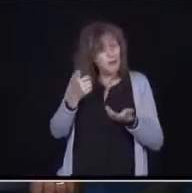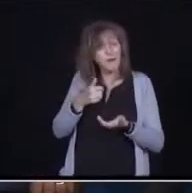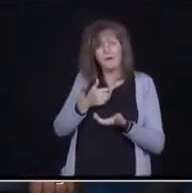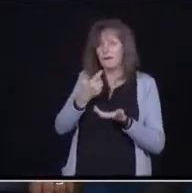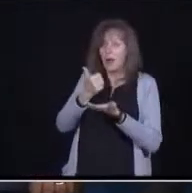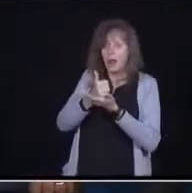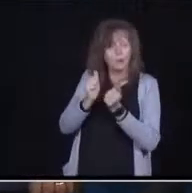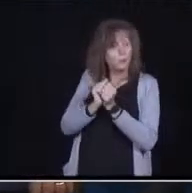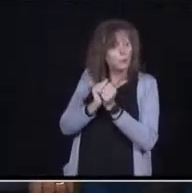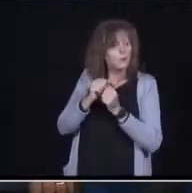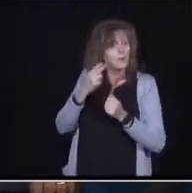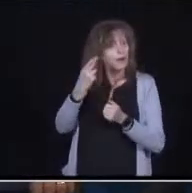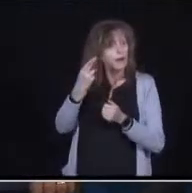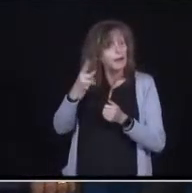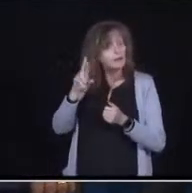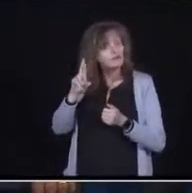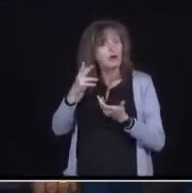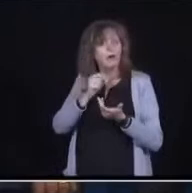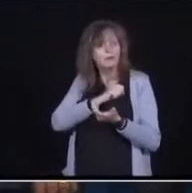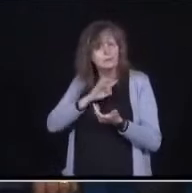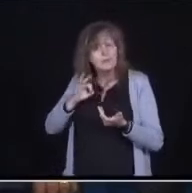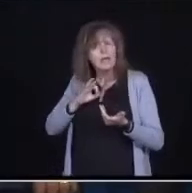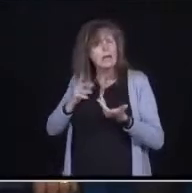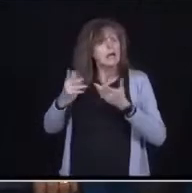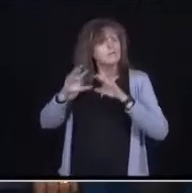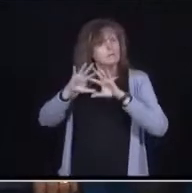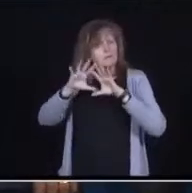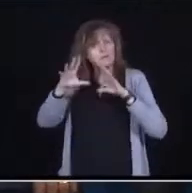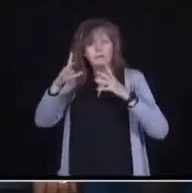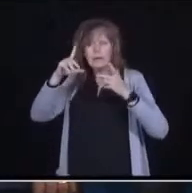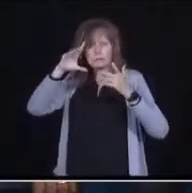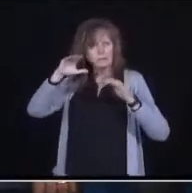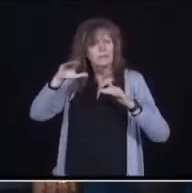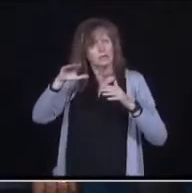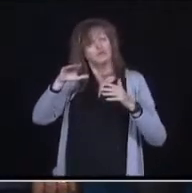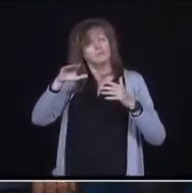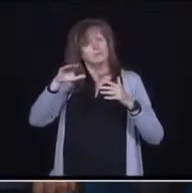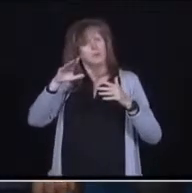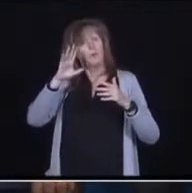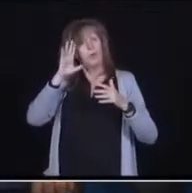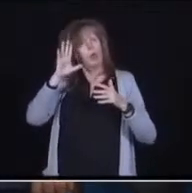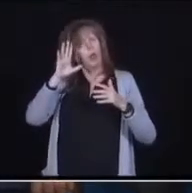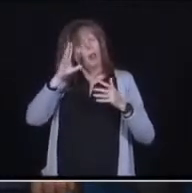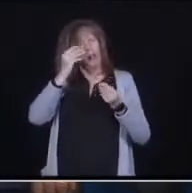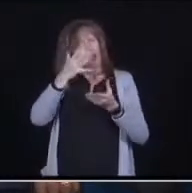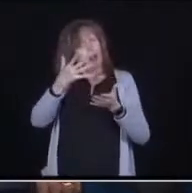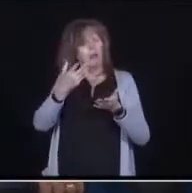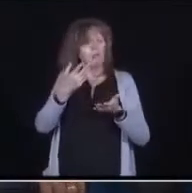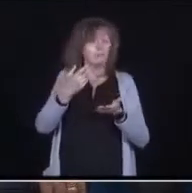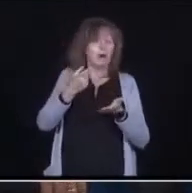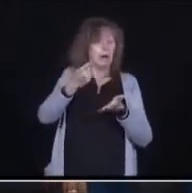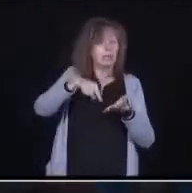can expect and where we expect to be in the next week, I am going to turn that over to the expert in this, Dr. Heyer.